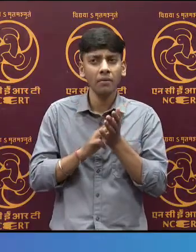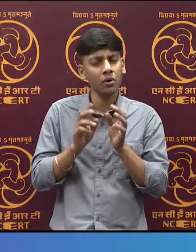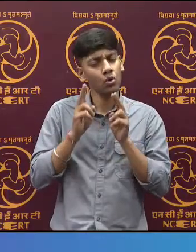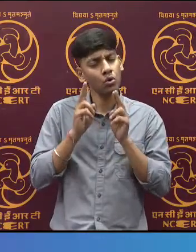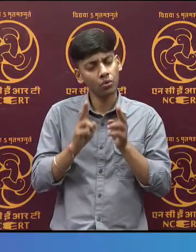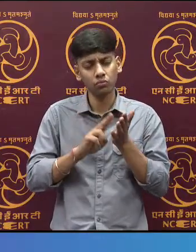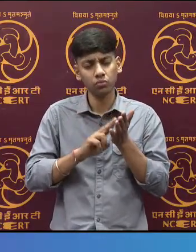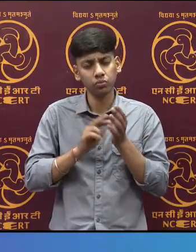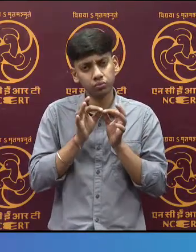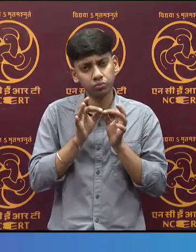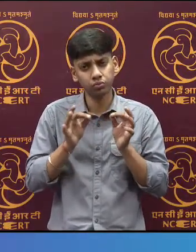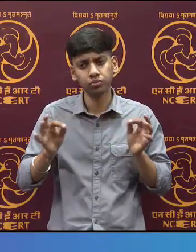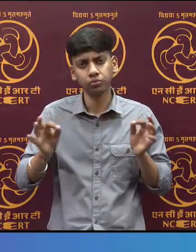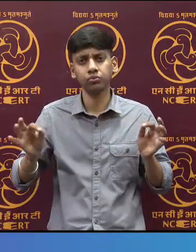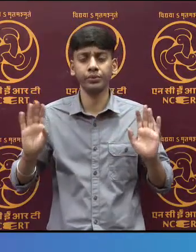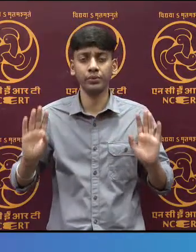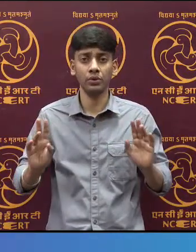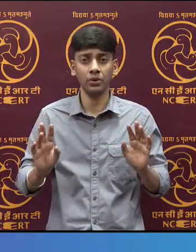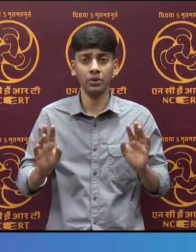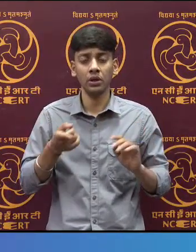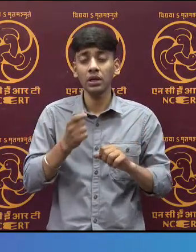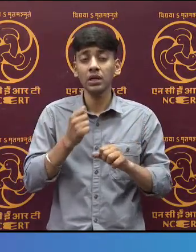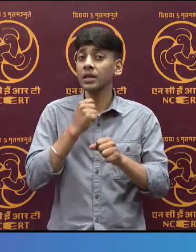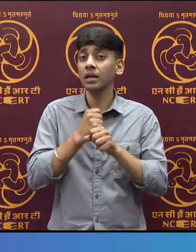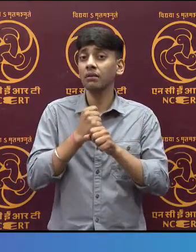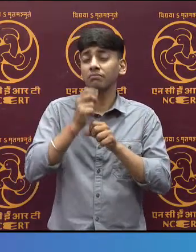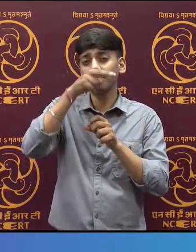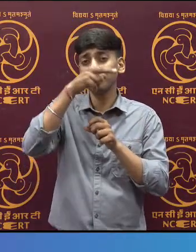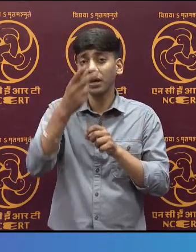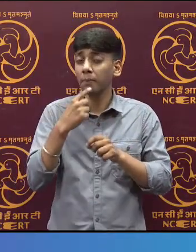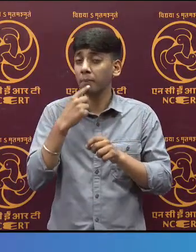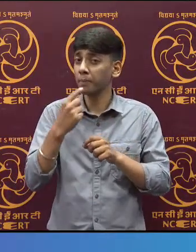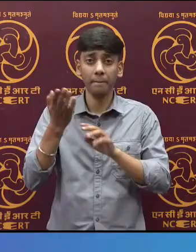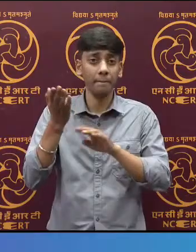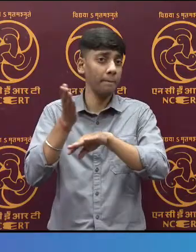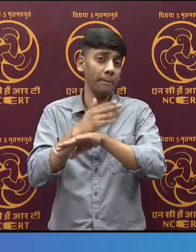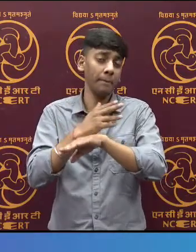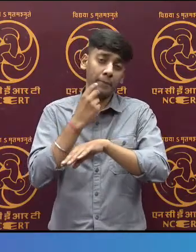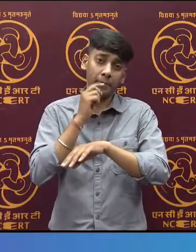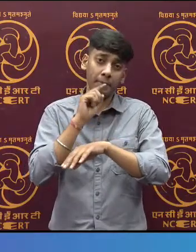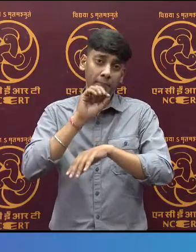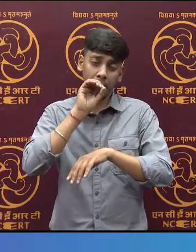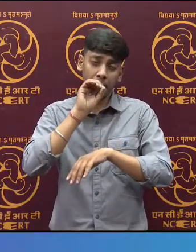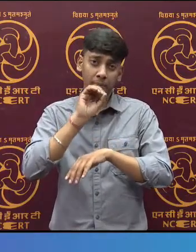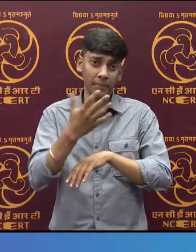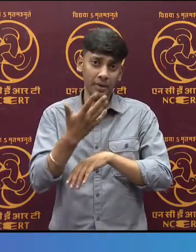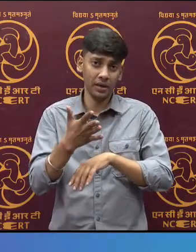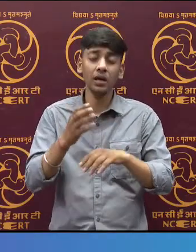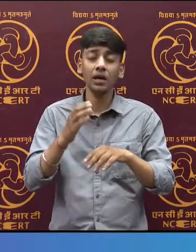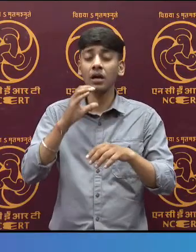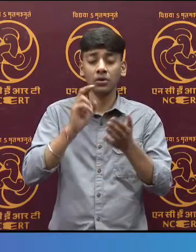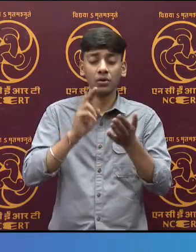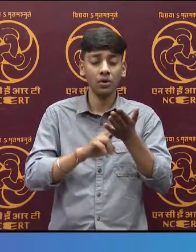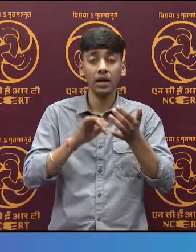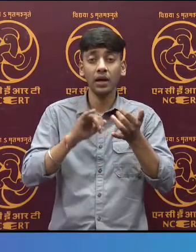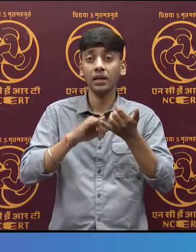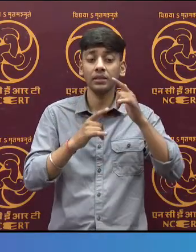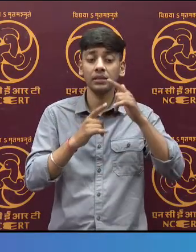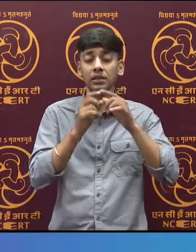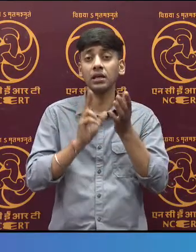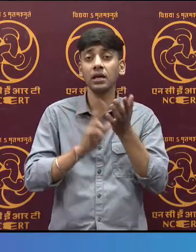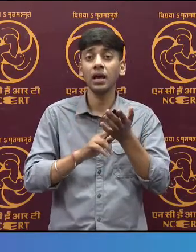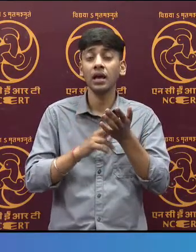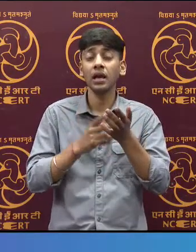constant, and gravitational constant, which I have already told you earlier, that it is also a constant value. Yes. So, the value